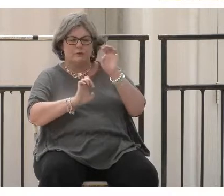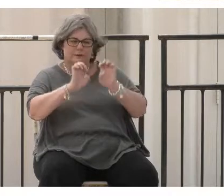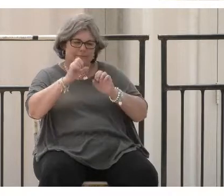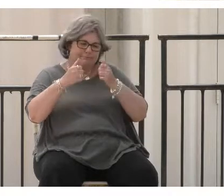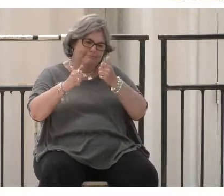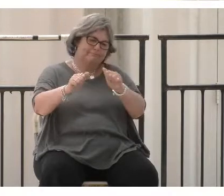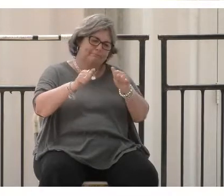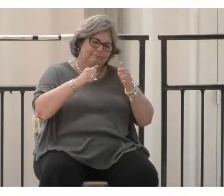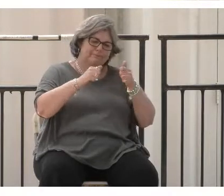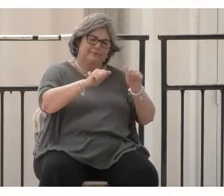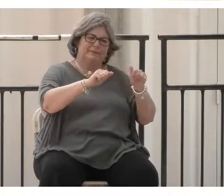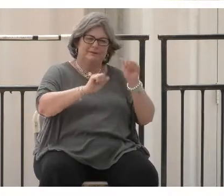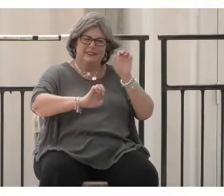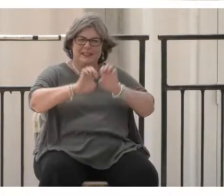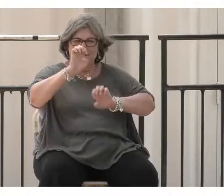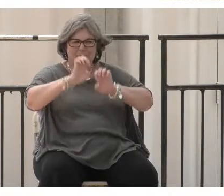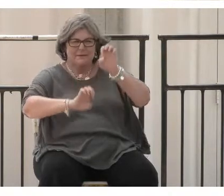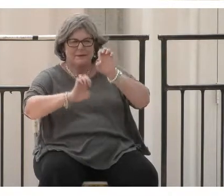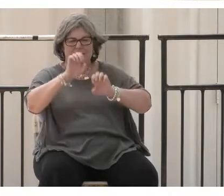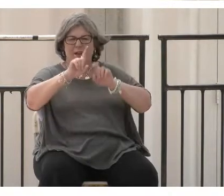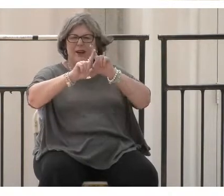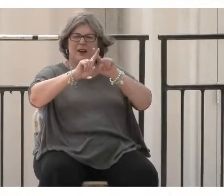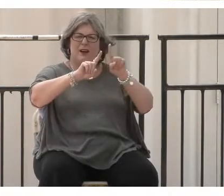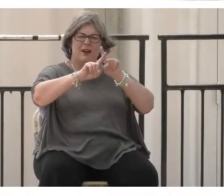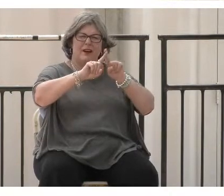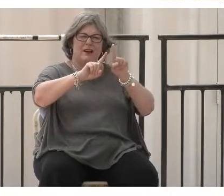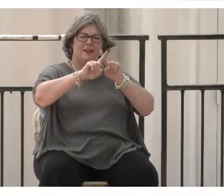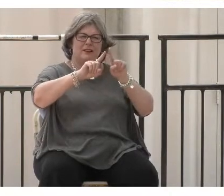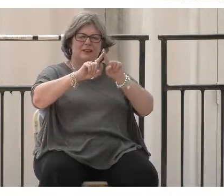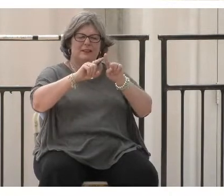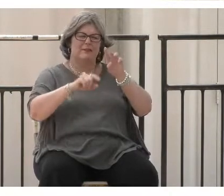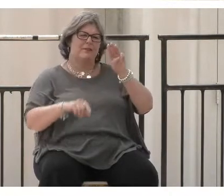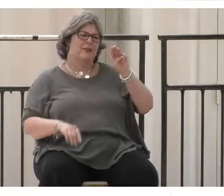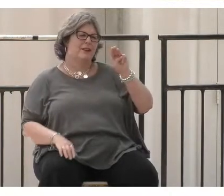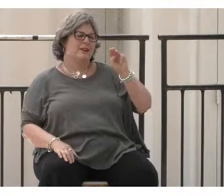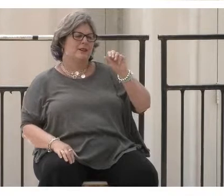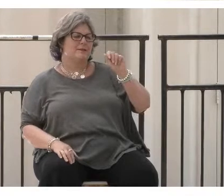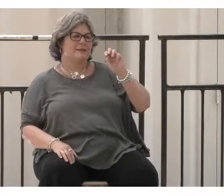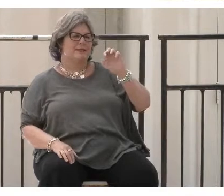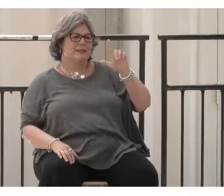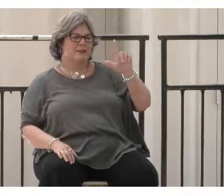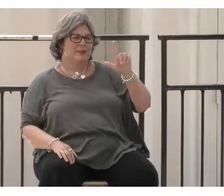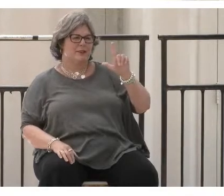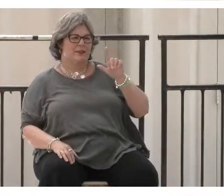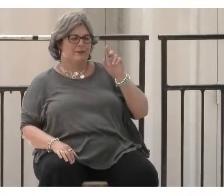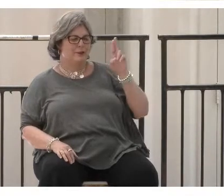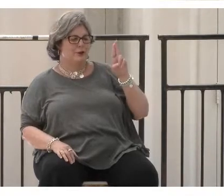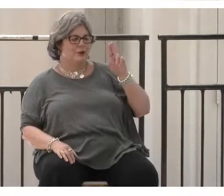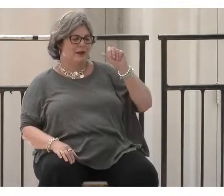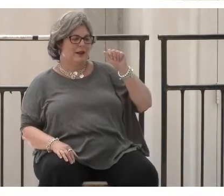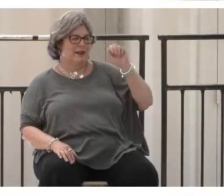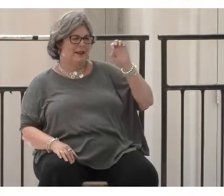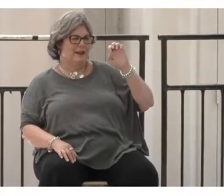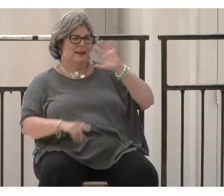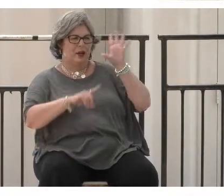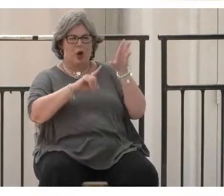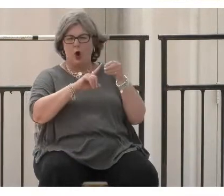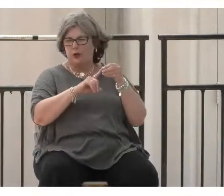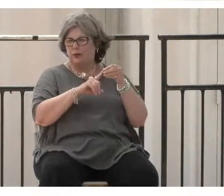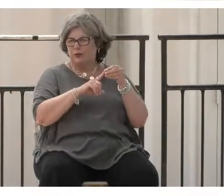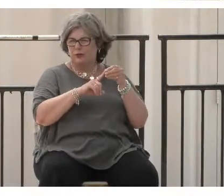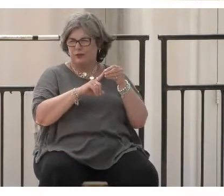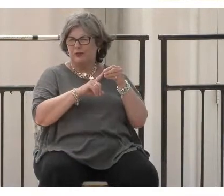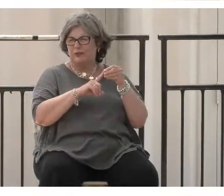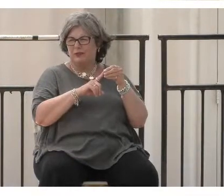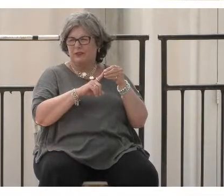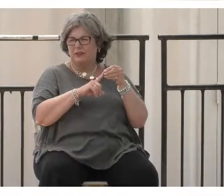experimentation on various materialities of the UAE culture, whether it's date palm,